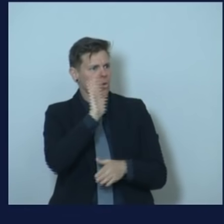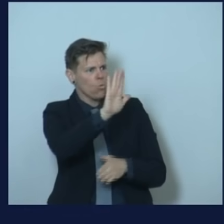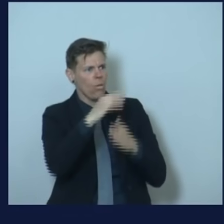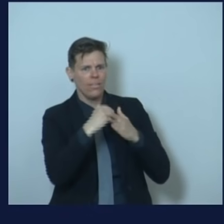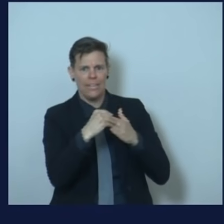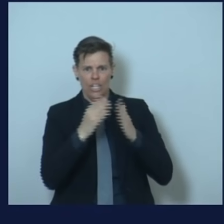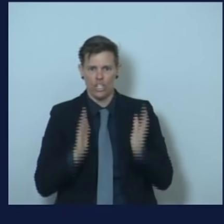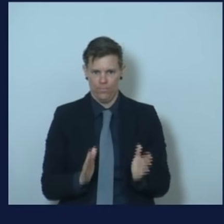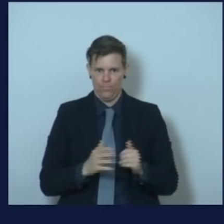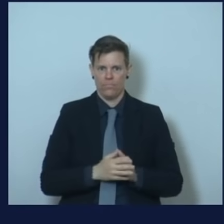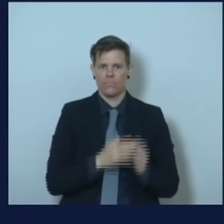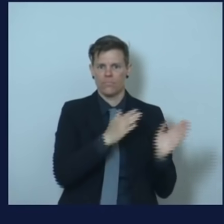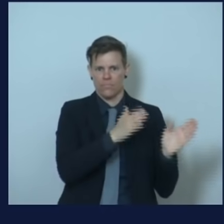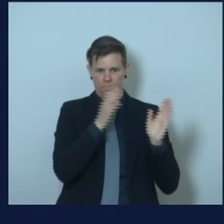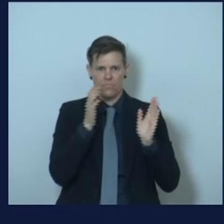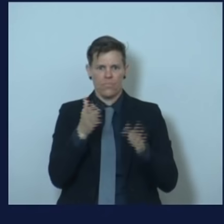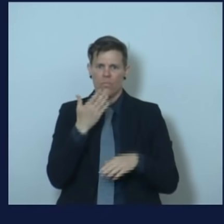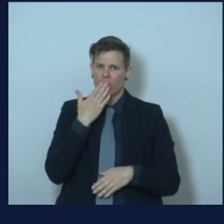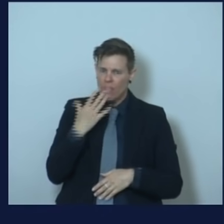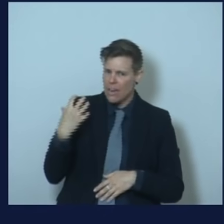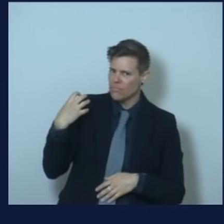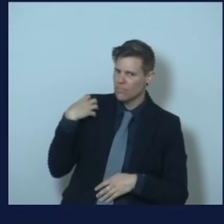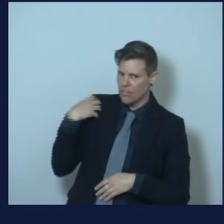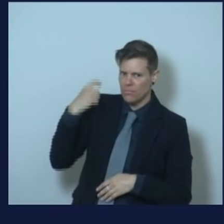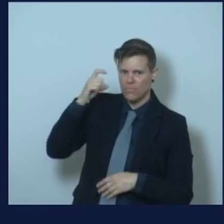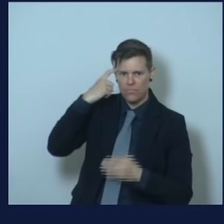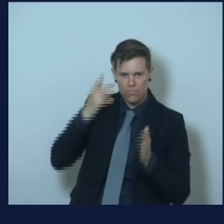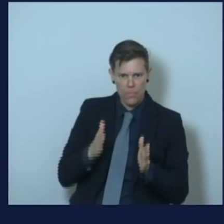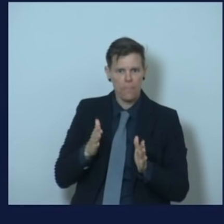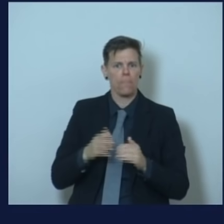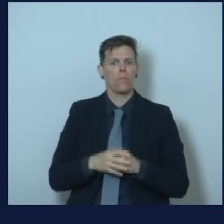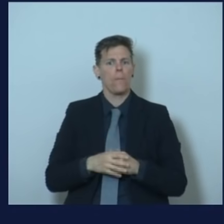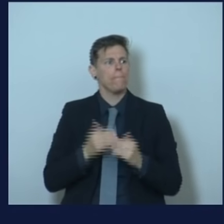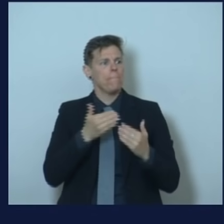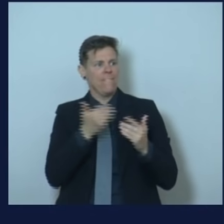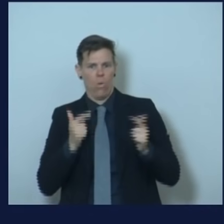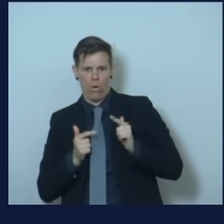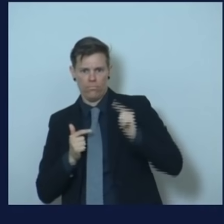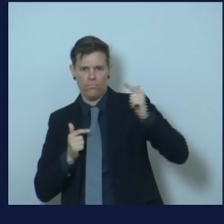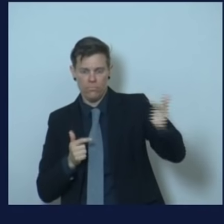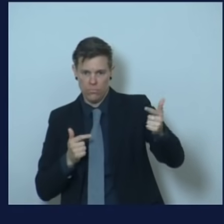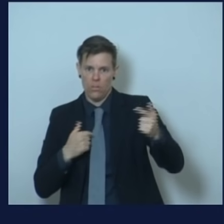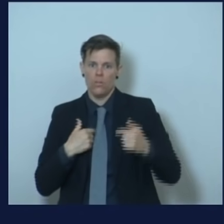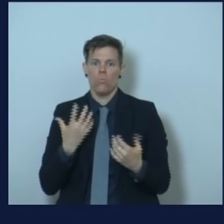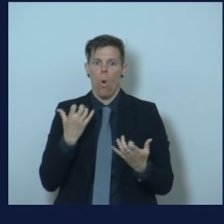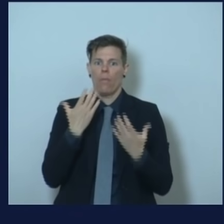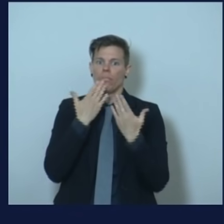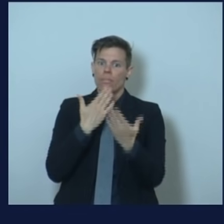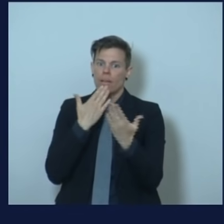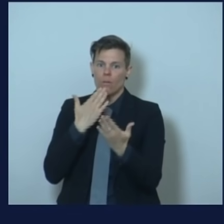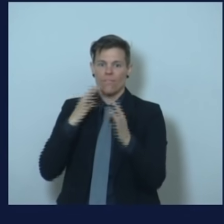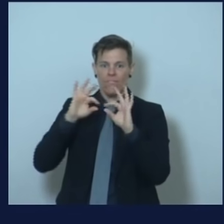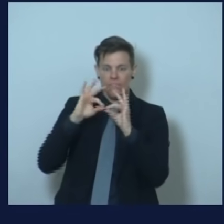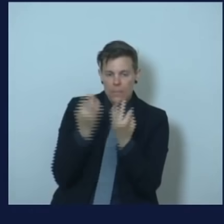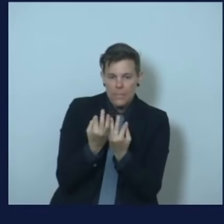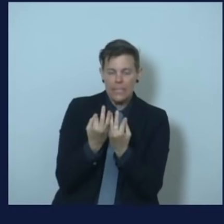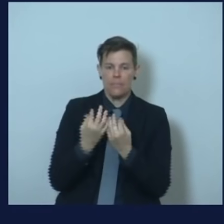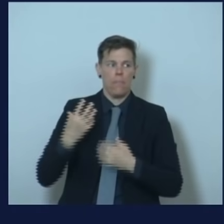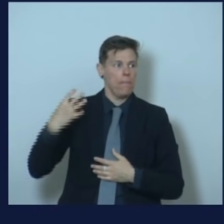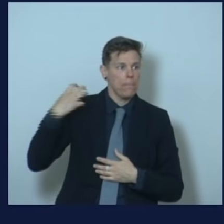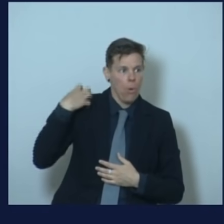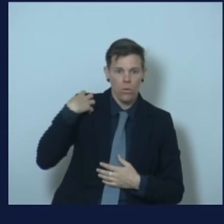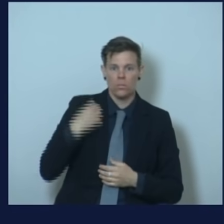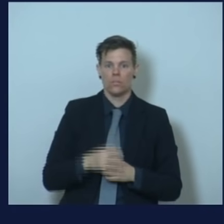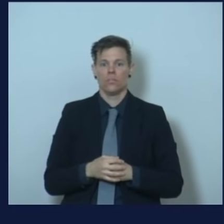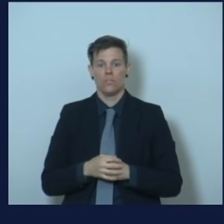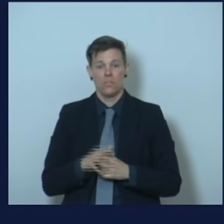very much, Governor. Before I start, I would also like to extend that thank you to the families and employers of the over 600 New Mexico